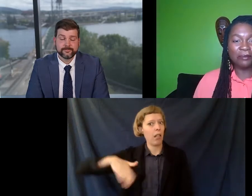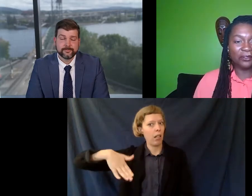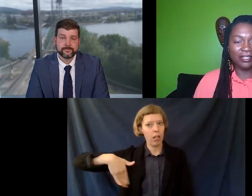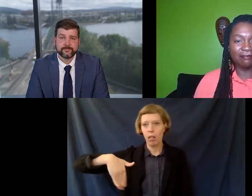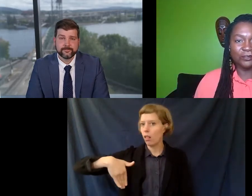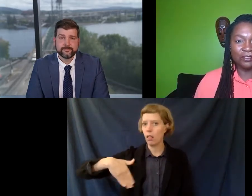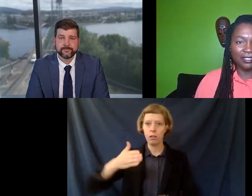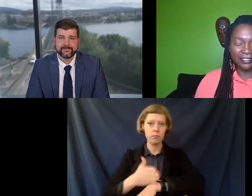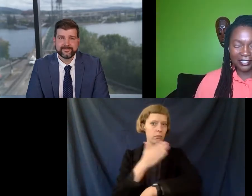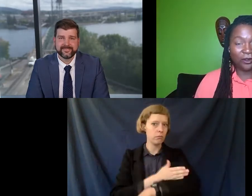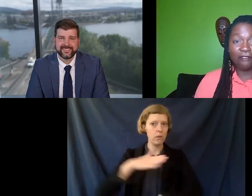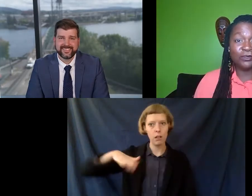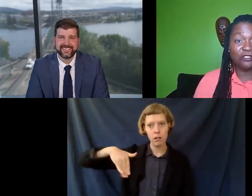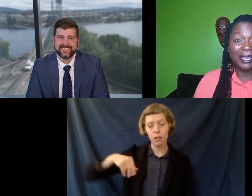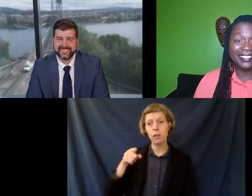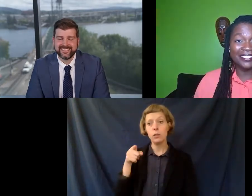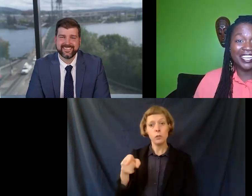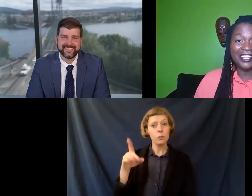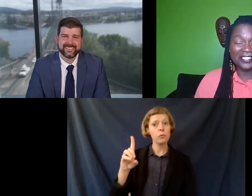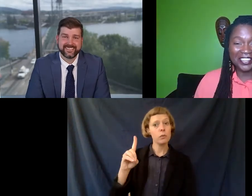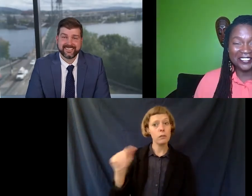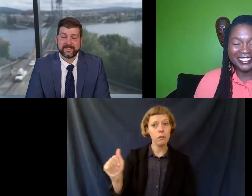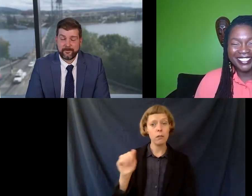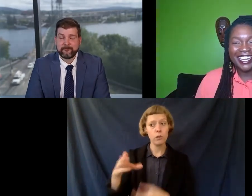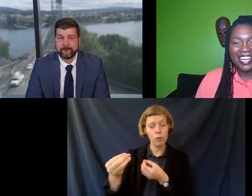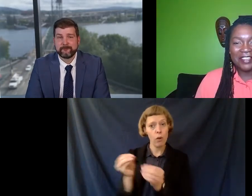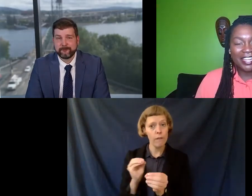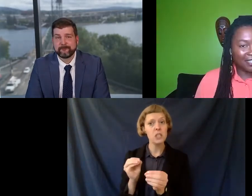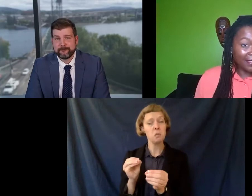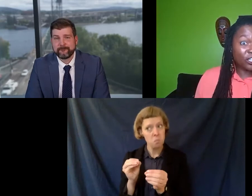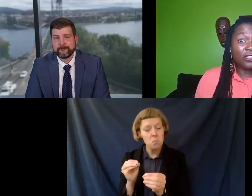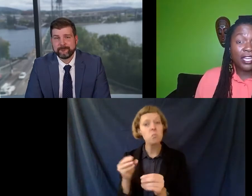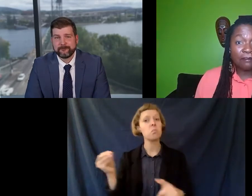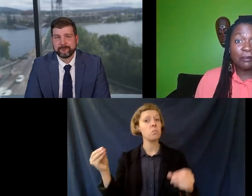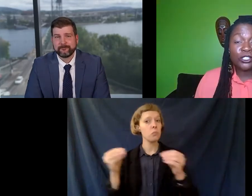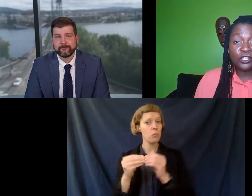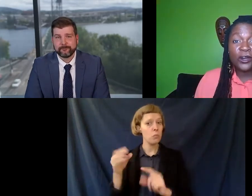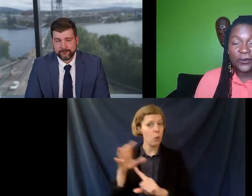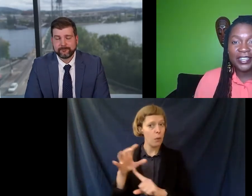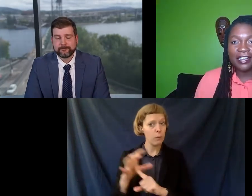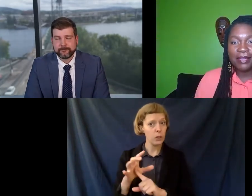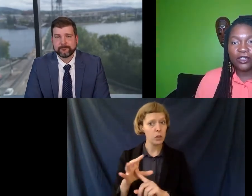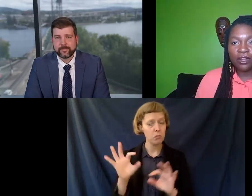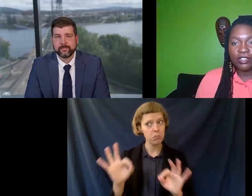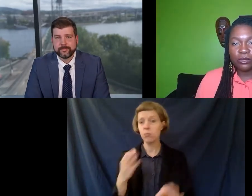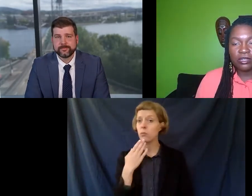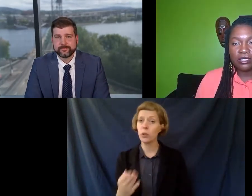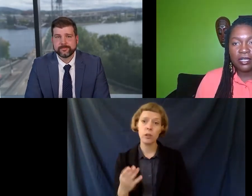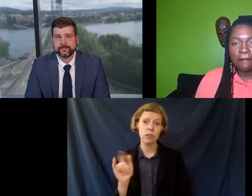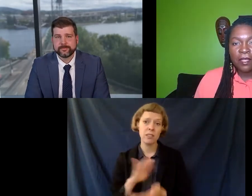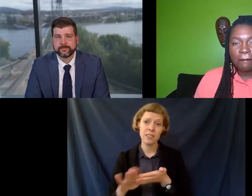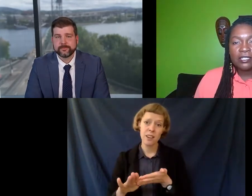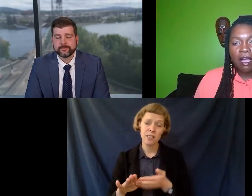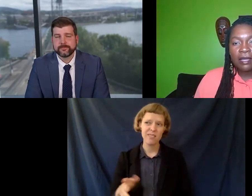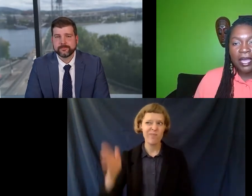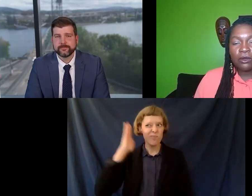right? You're now more popular than your office would have been, 10 years ago. And that's a good thing. People should know how your office